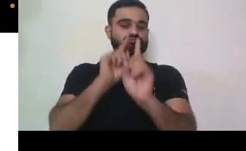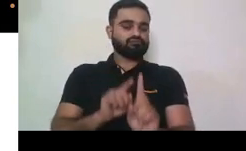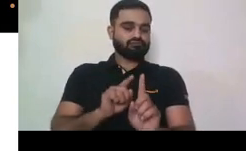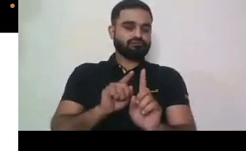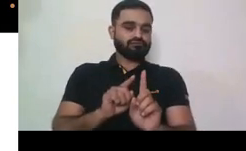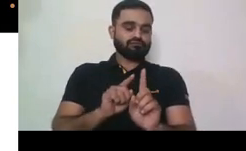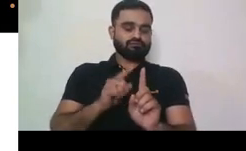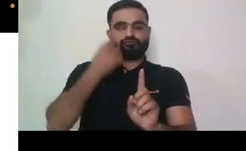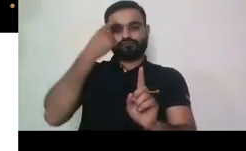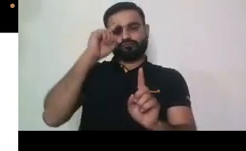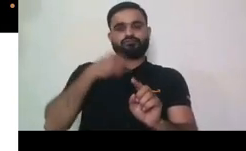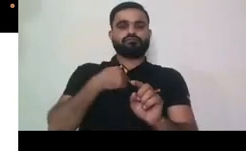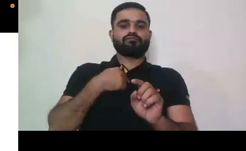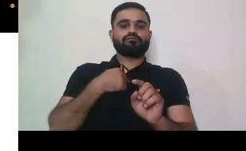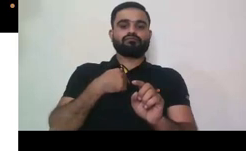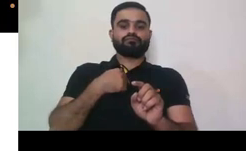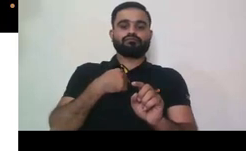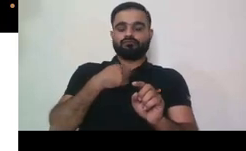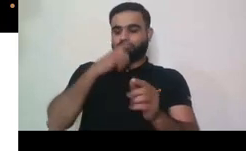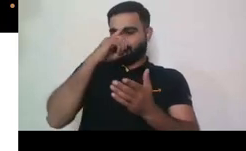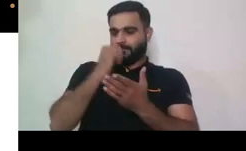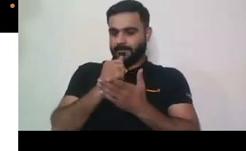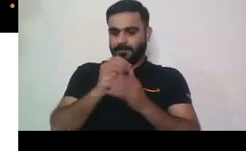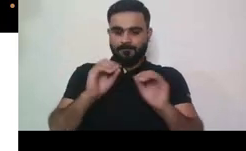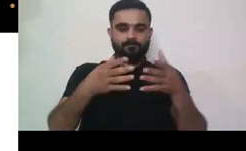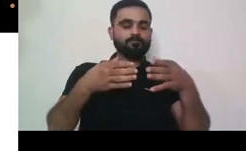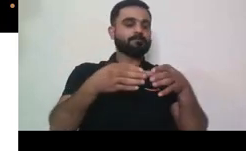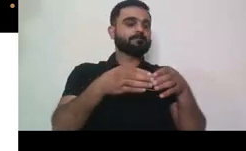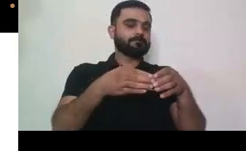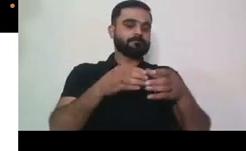to consider when we are deciding to start our group.